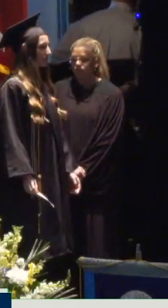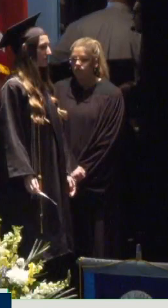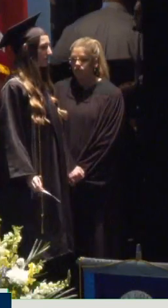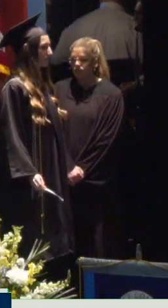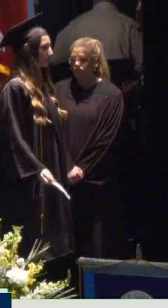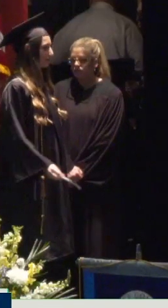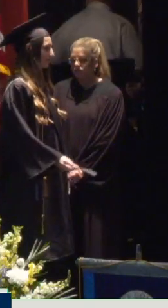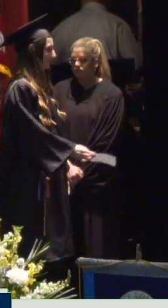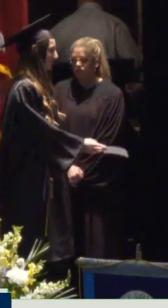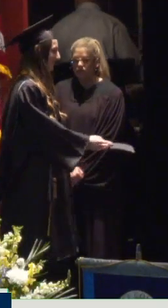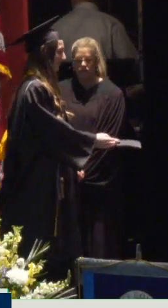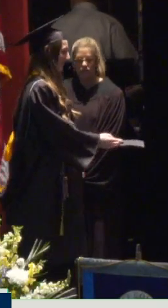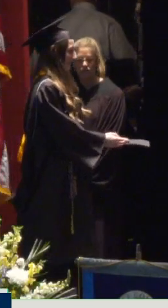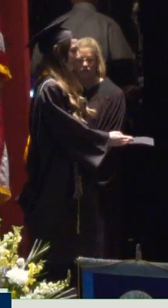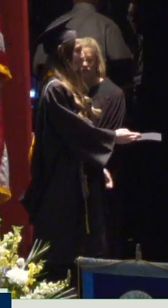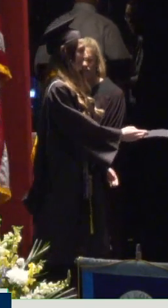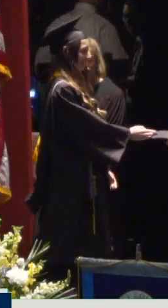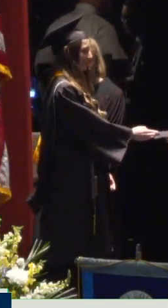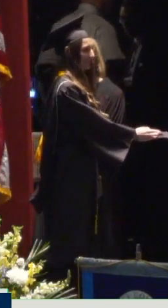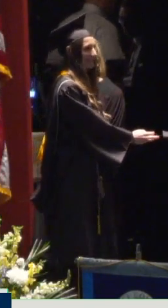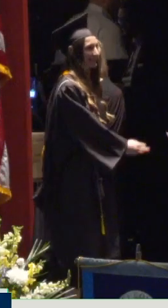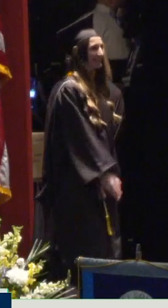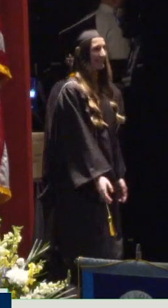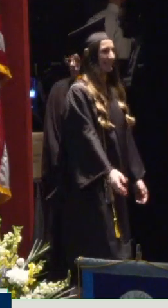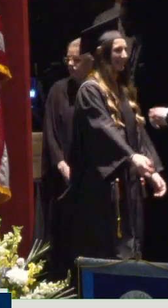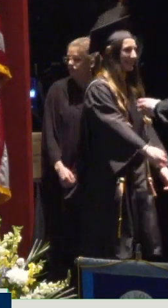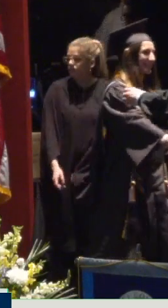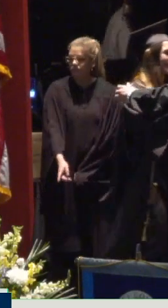Taylor Price. Summa cum laude.